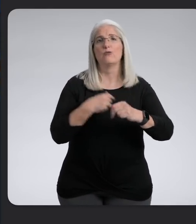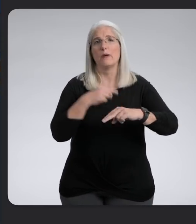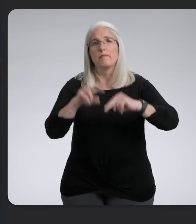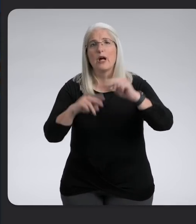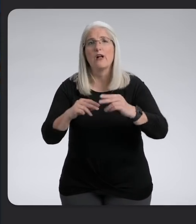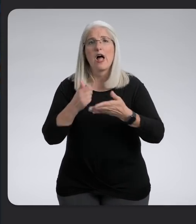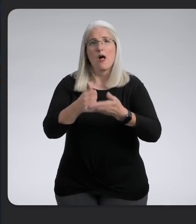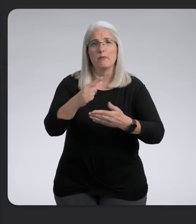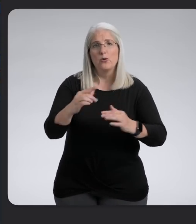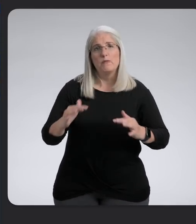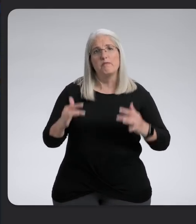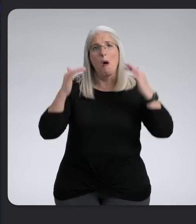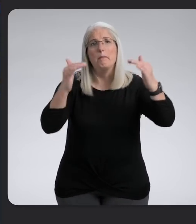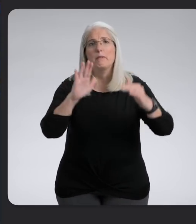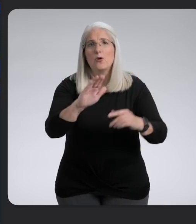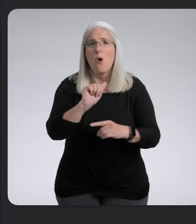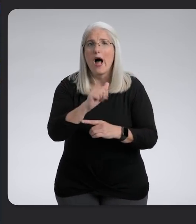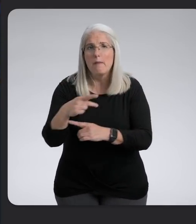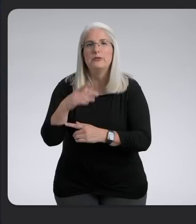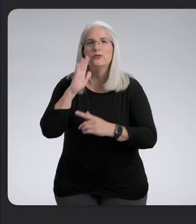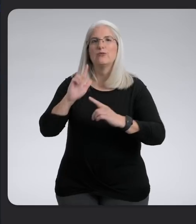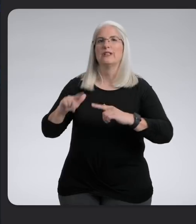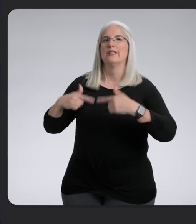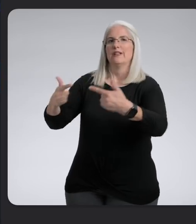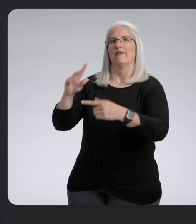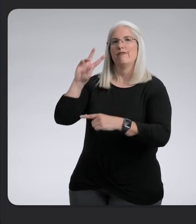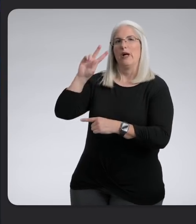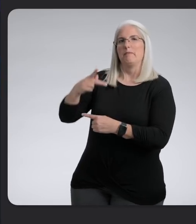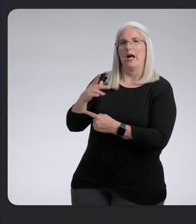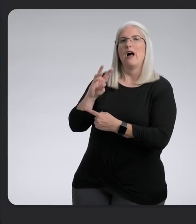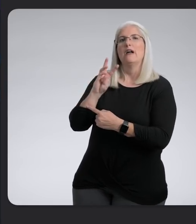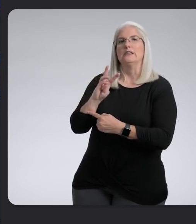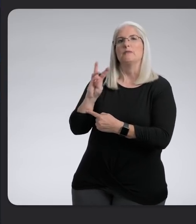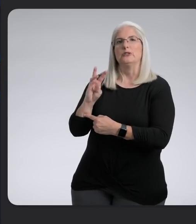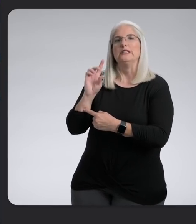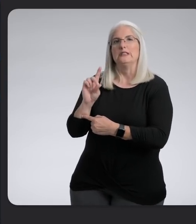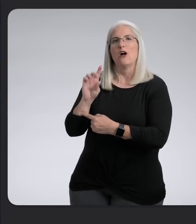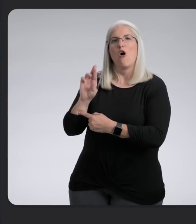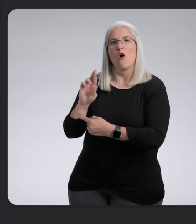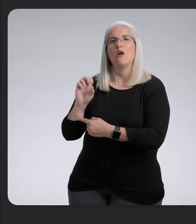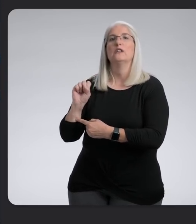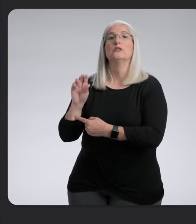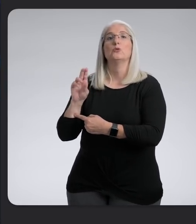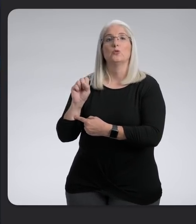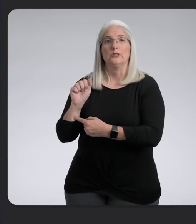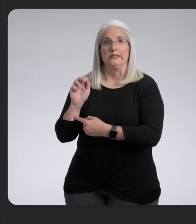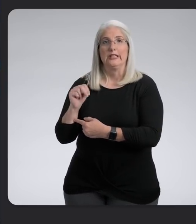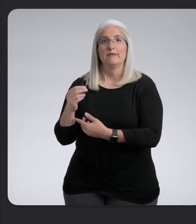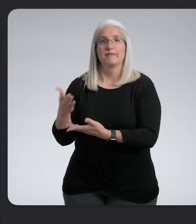next level, here's our VP of WWDR, Susan Prescott.